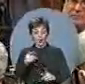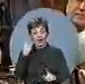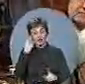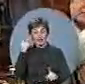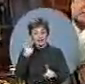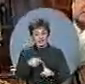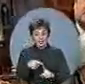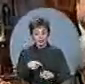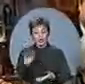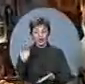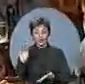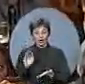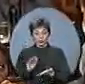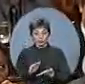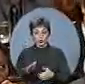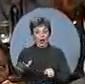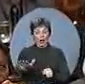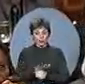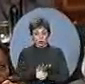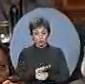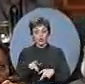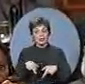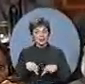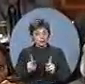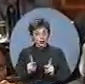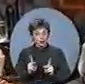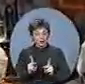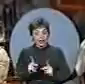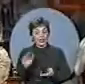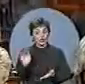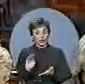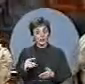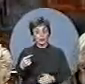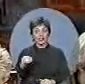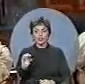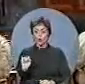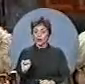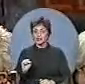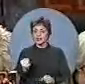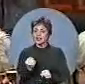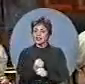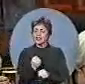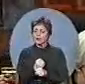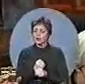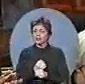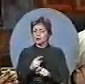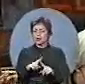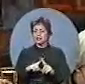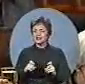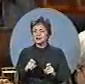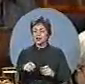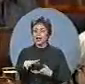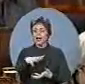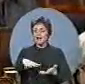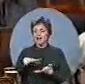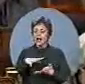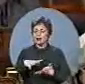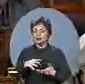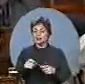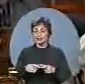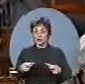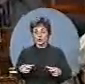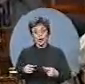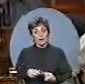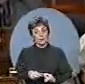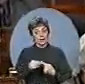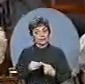to reduce emissions would make it possible to reduce greenhouse gases from